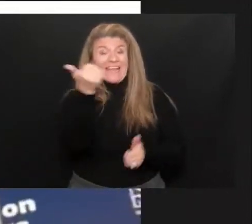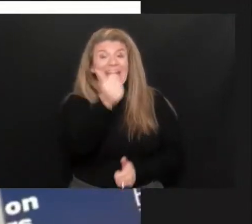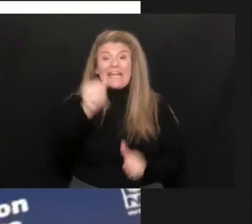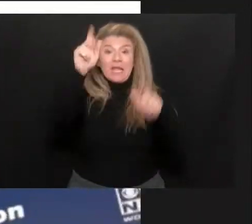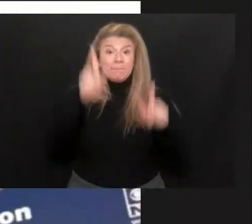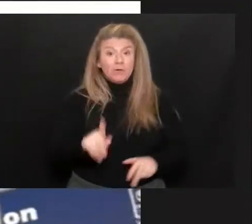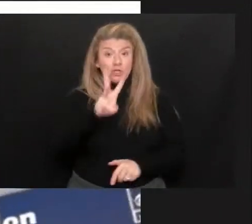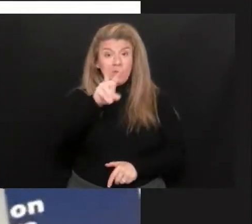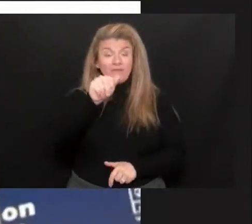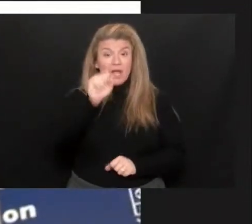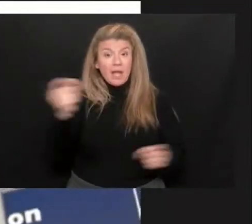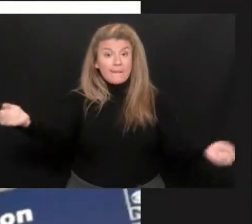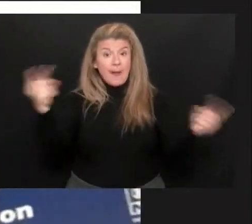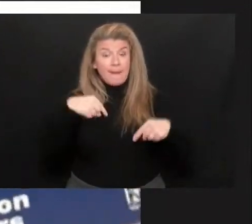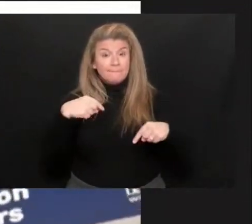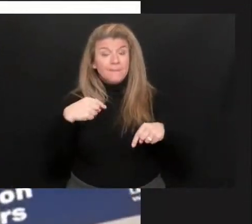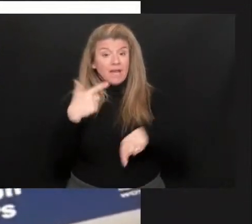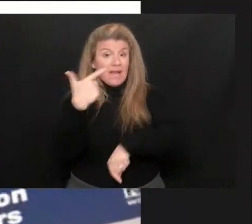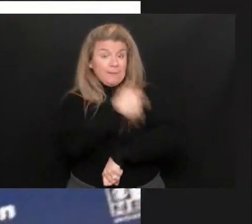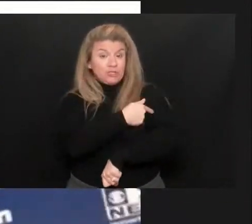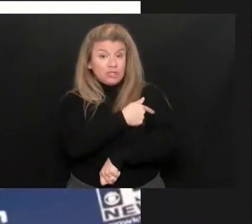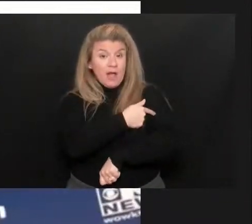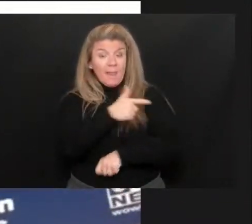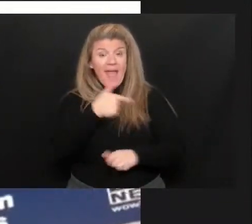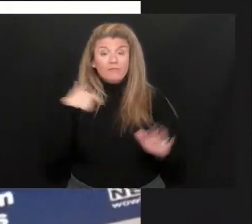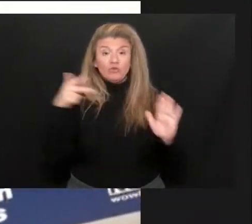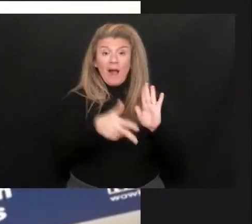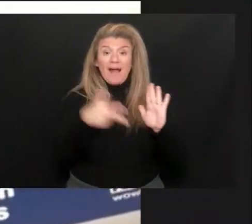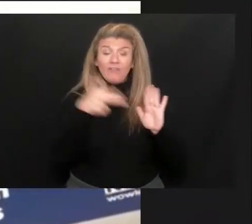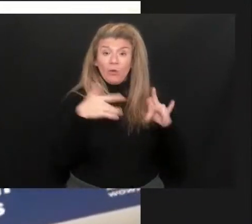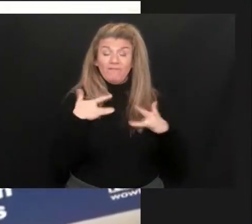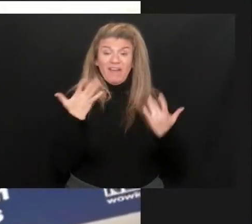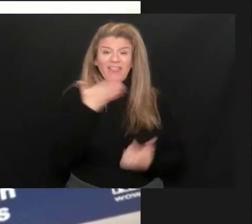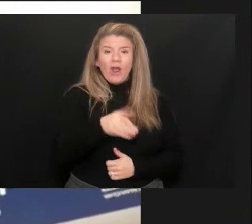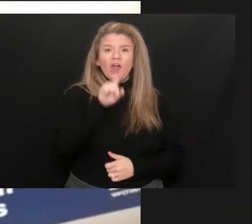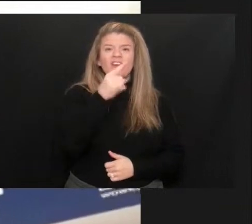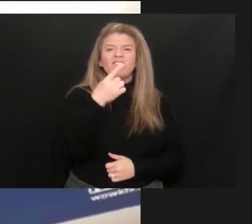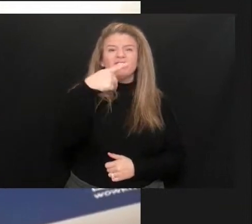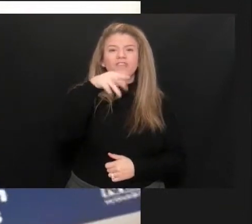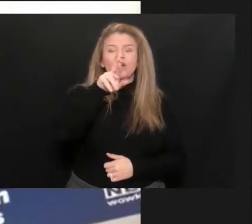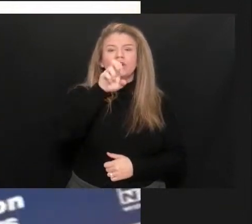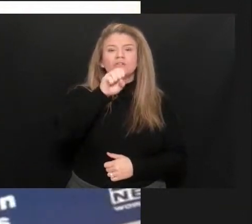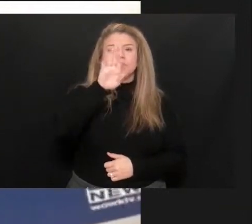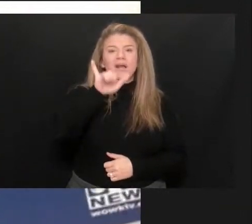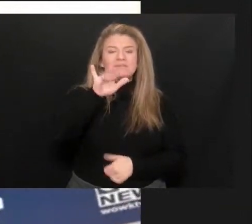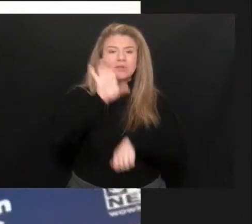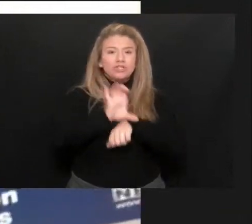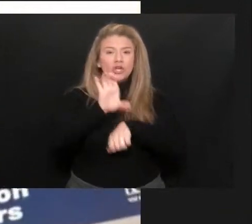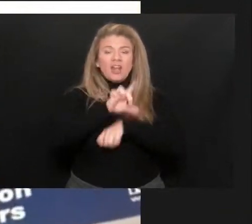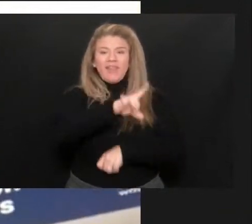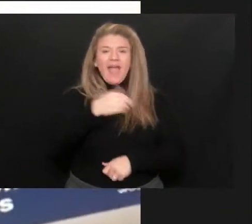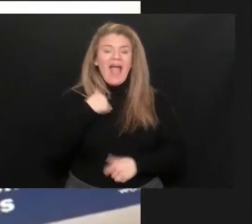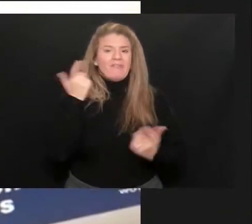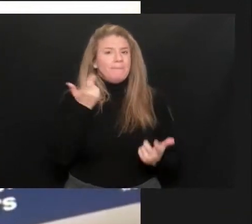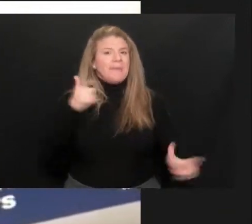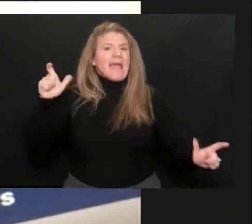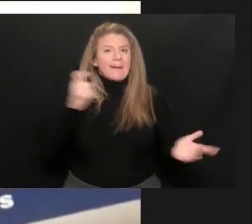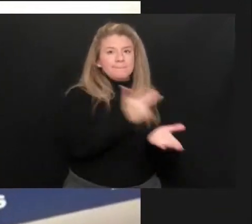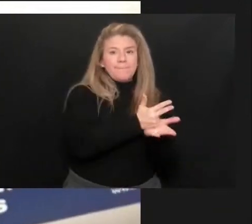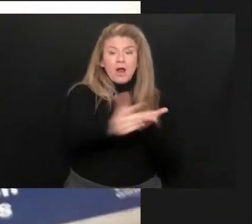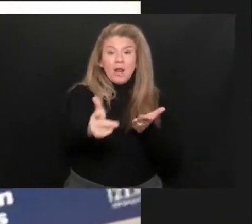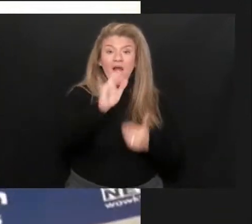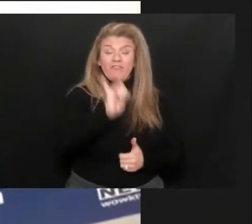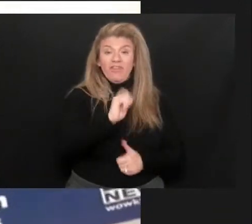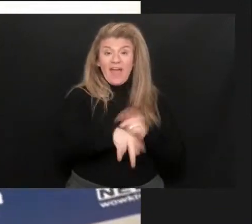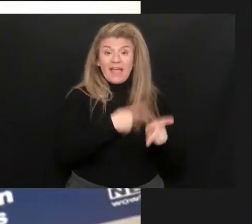Virginia wants to come and get their shots. It'll be a drive-through event at First Presbyterian Church, which has a huge parking lot for such things. And Dr.